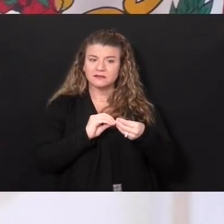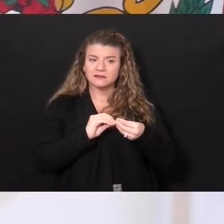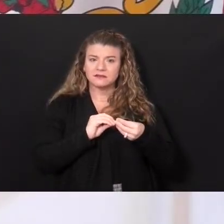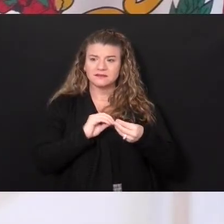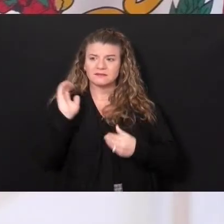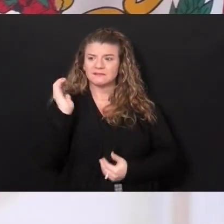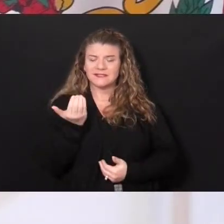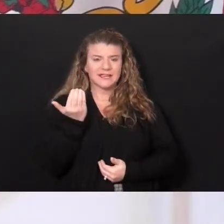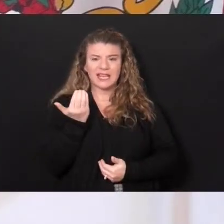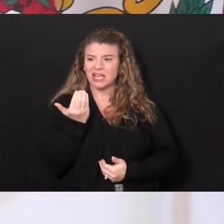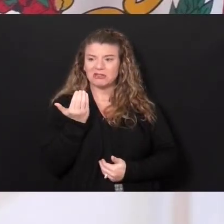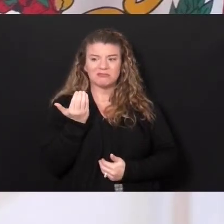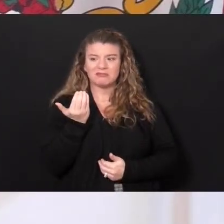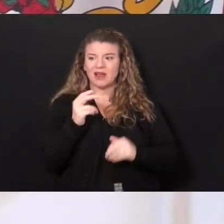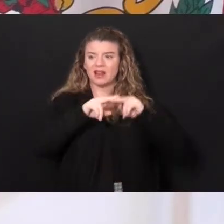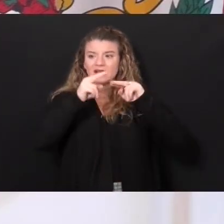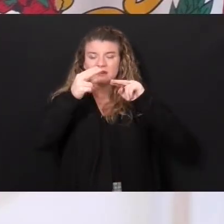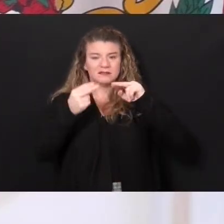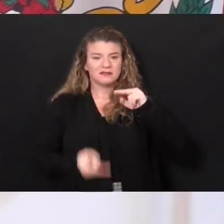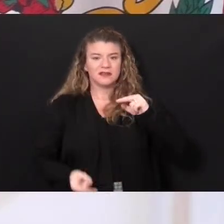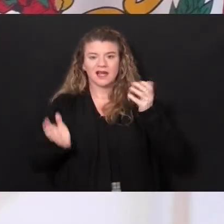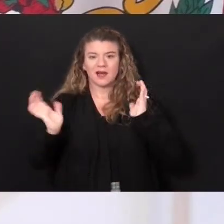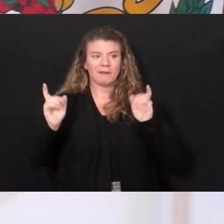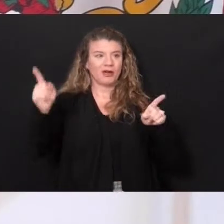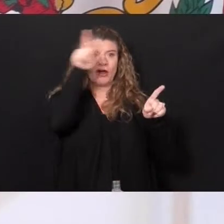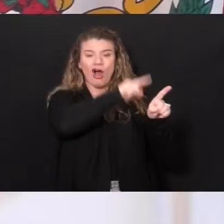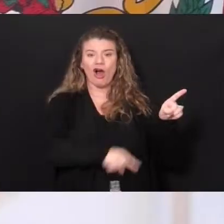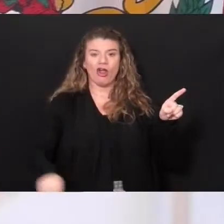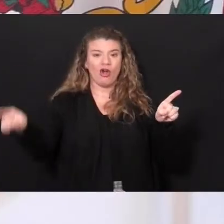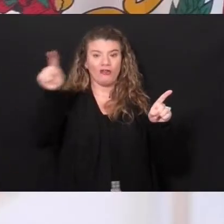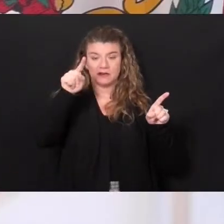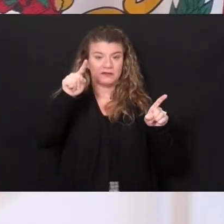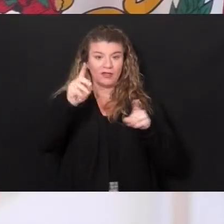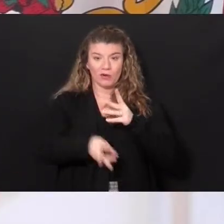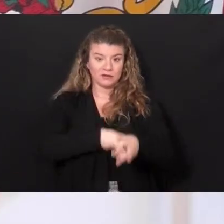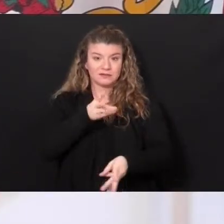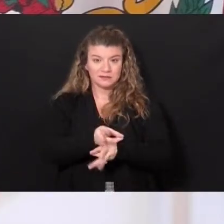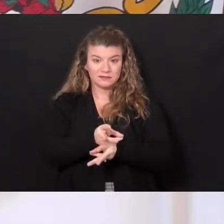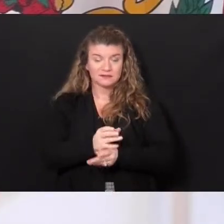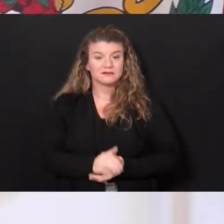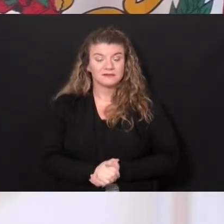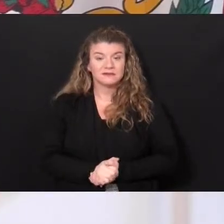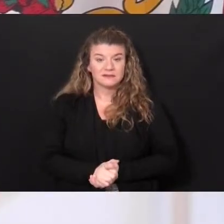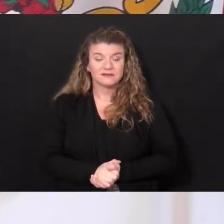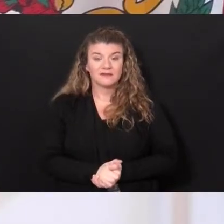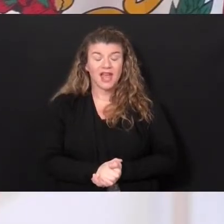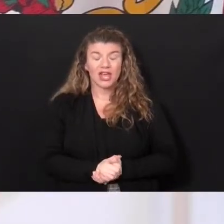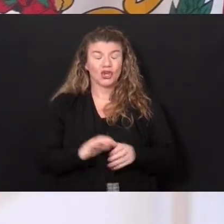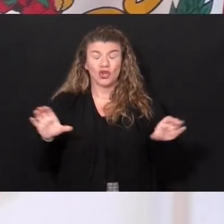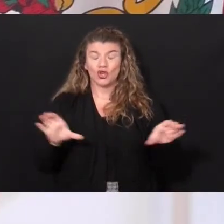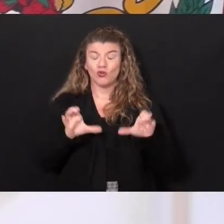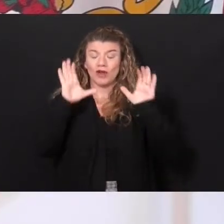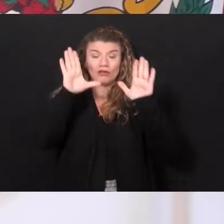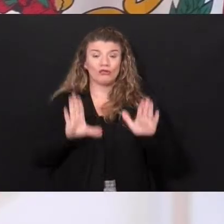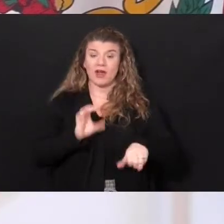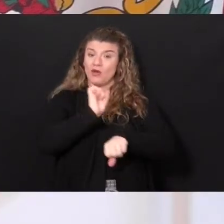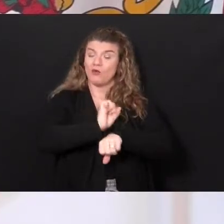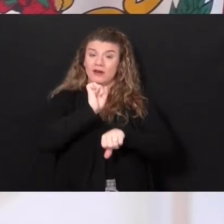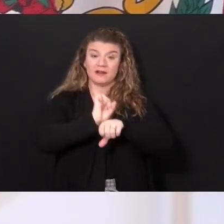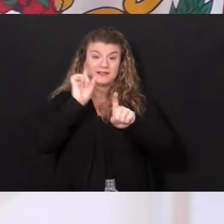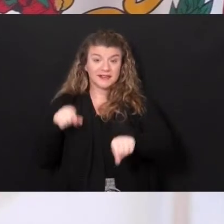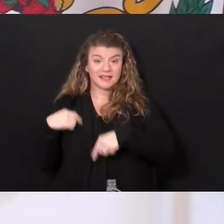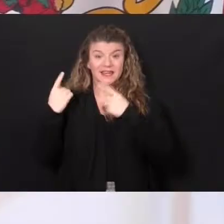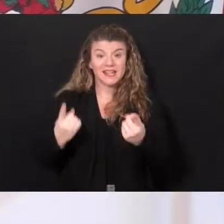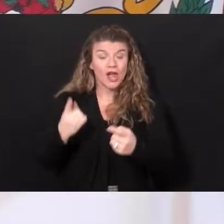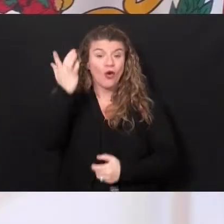fraction of what a lot of other states around us and all through this nation are. You have done great work, West Virginia, because